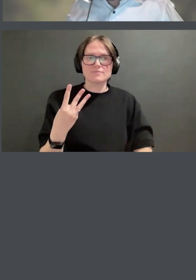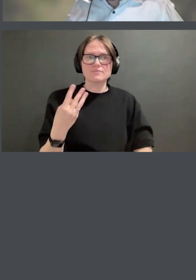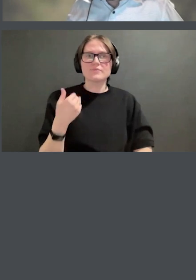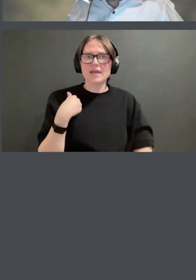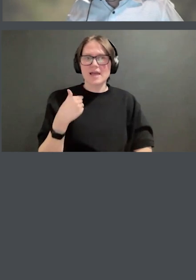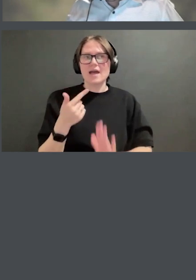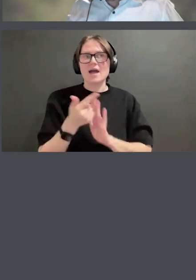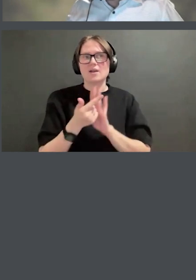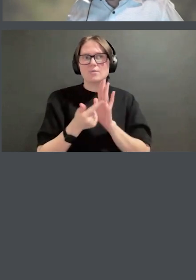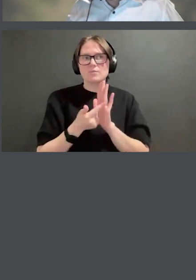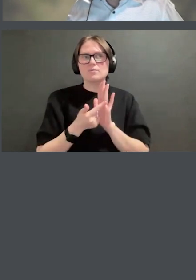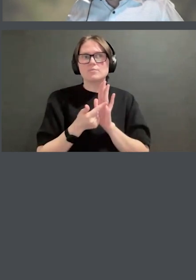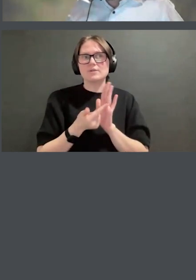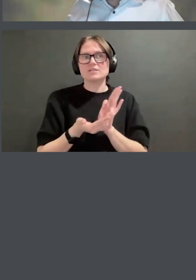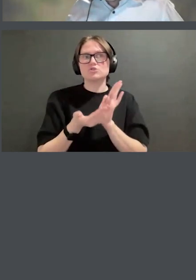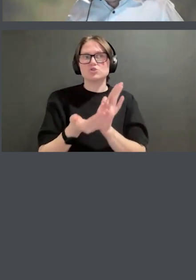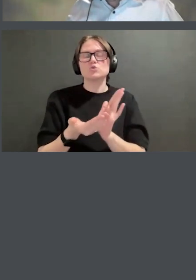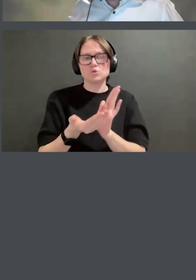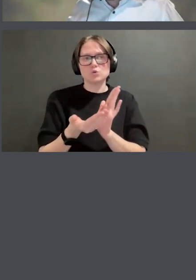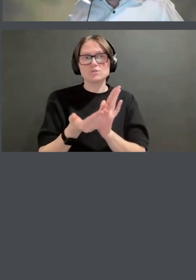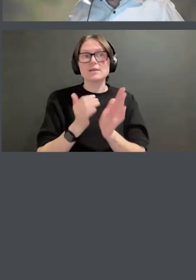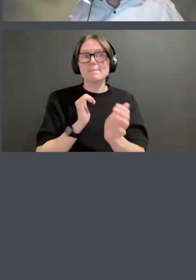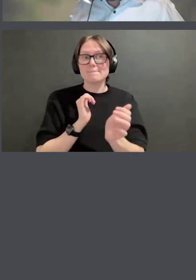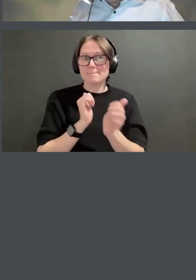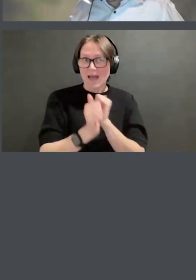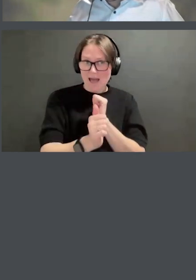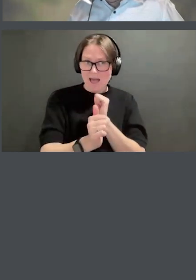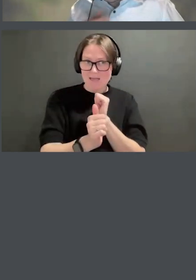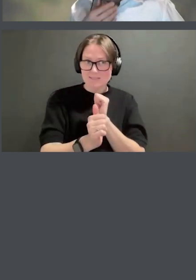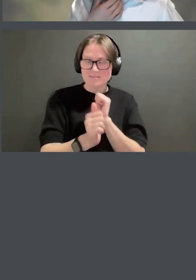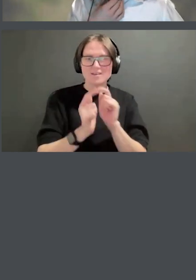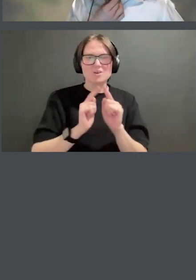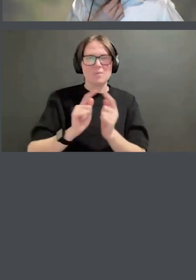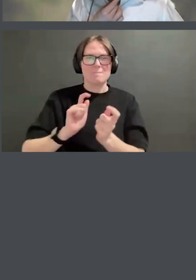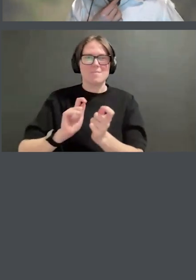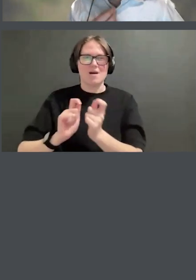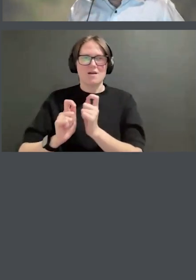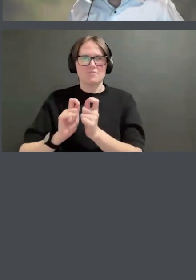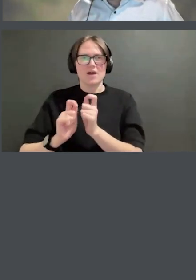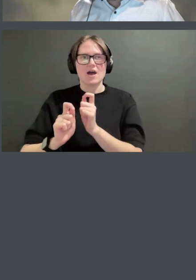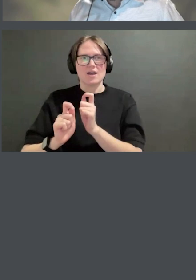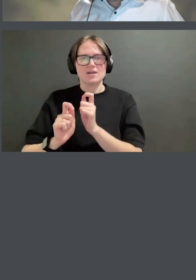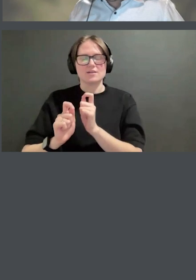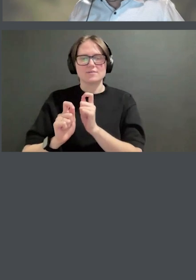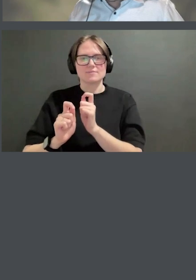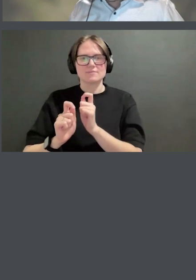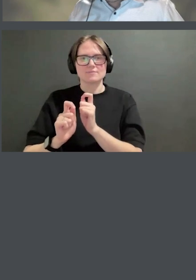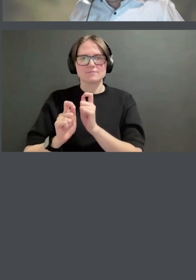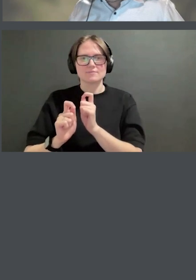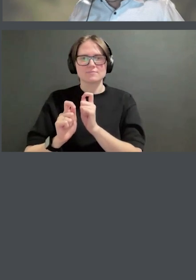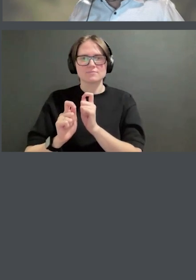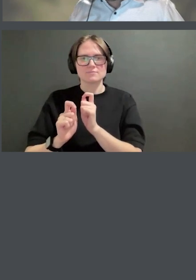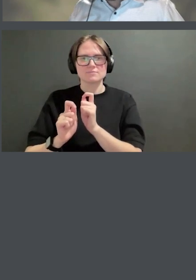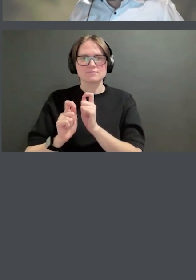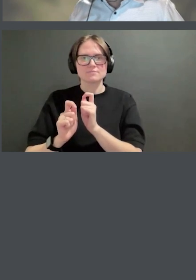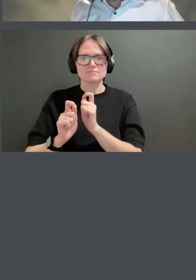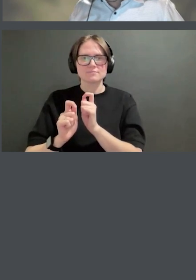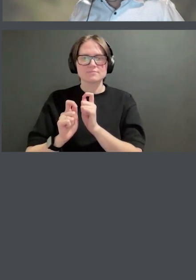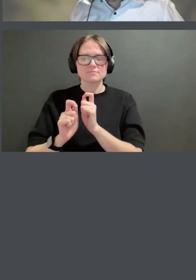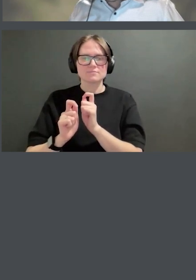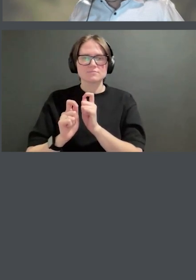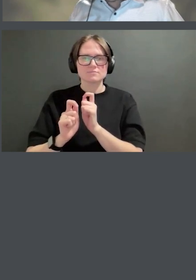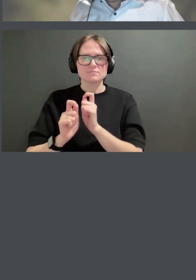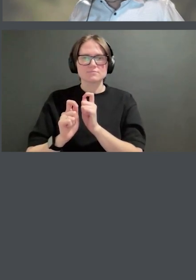bill introduced and was passed, but it was modified to where the